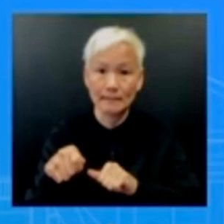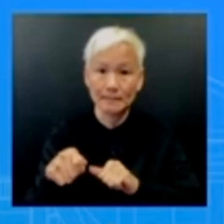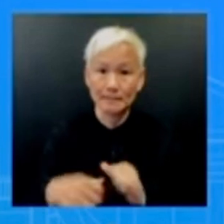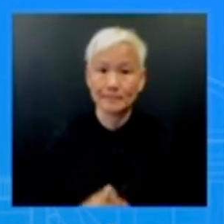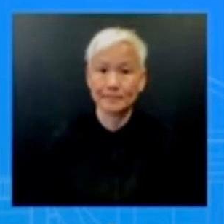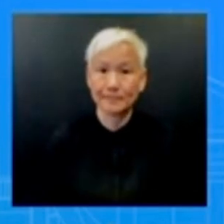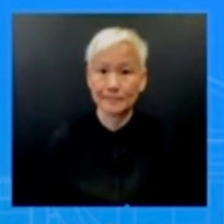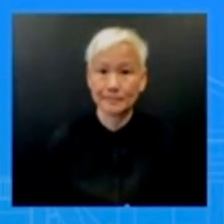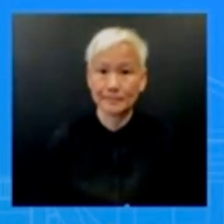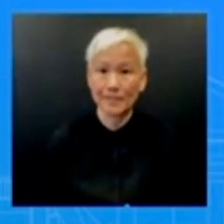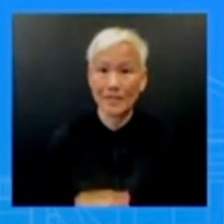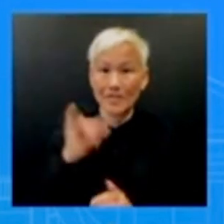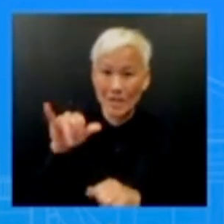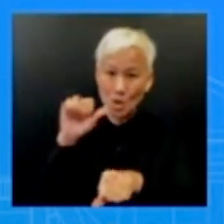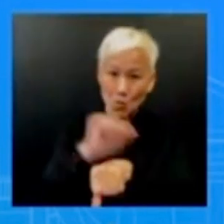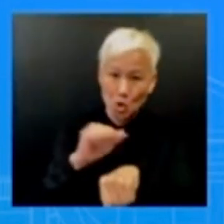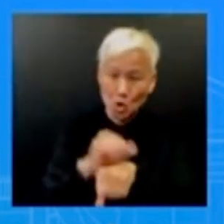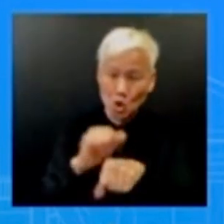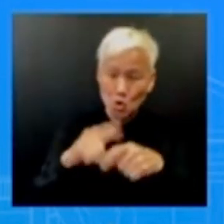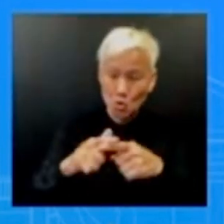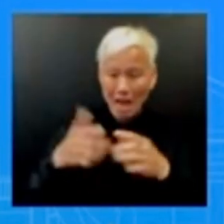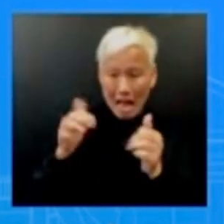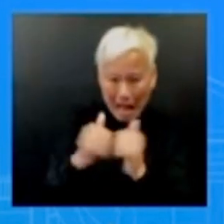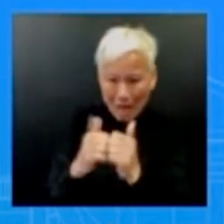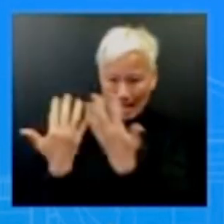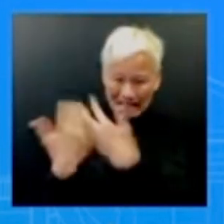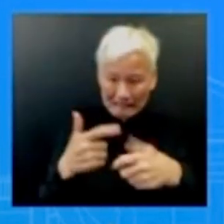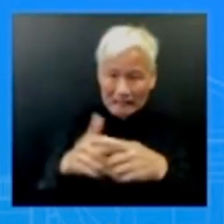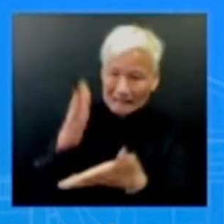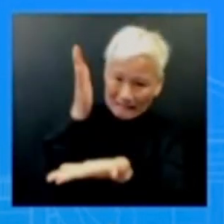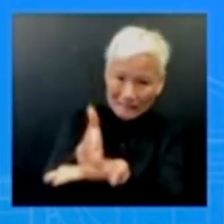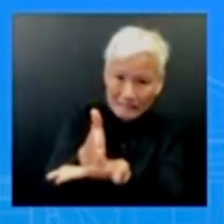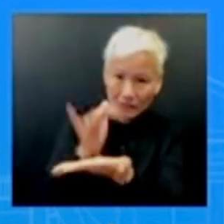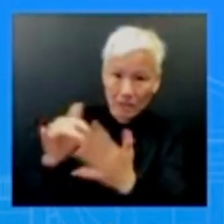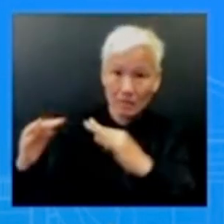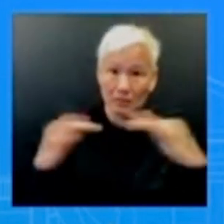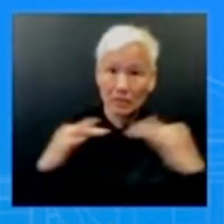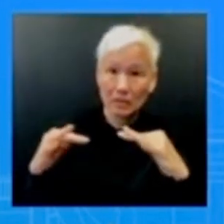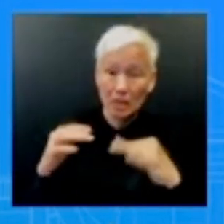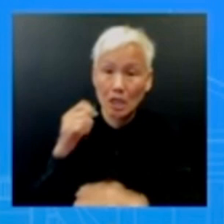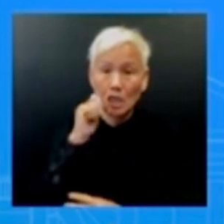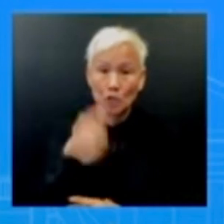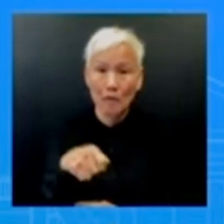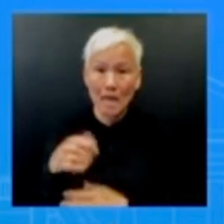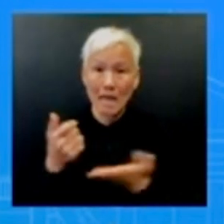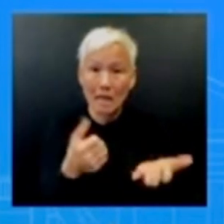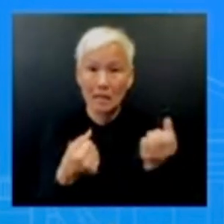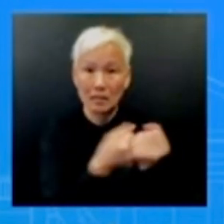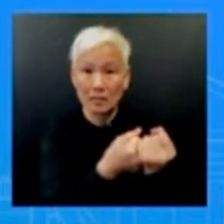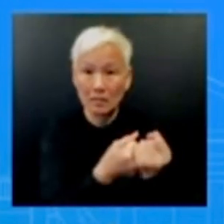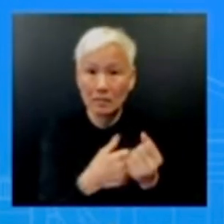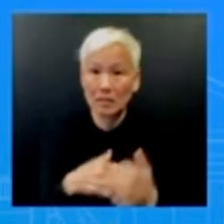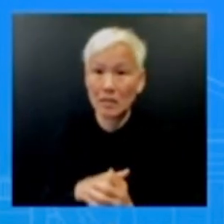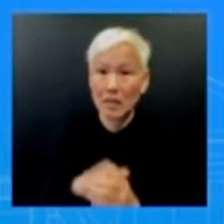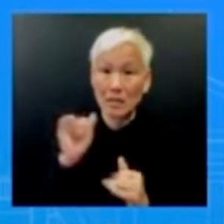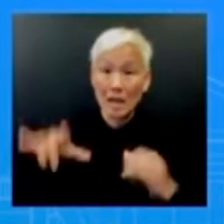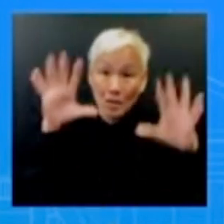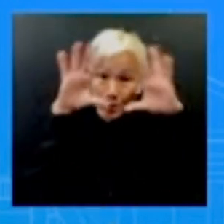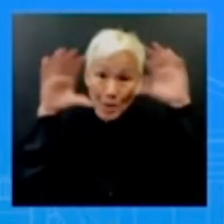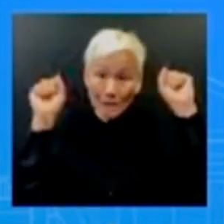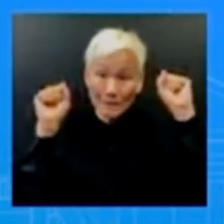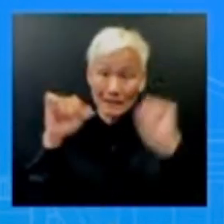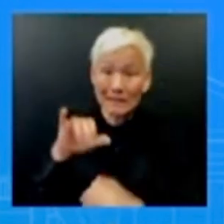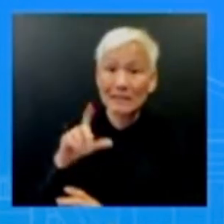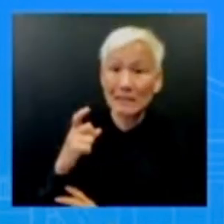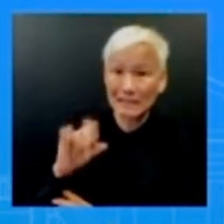take Ukraine's position into account. And so we encourage President Xi to play a constructive role by speaking with President Zelensky, which he has not